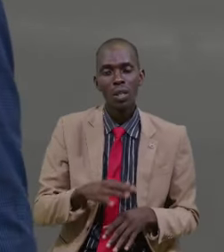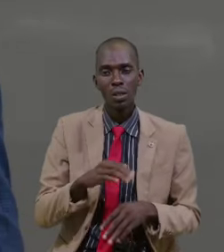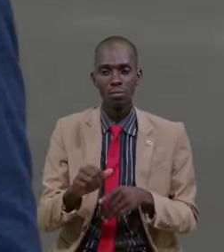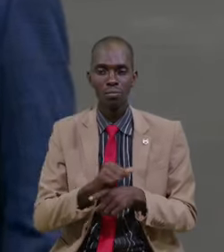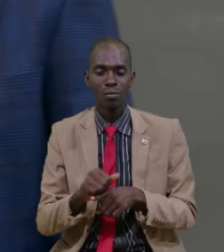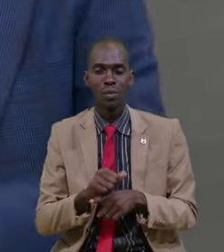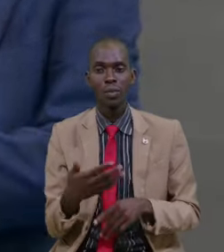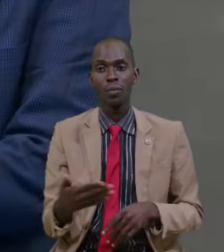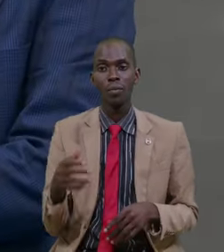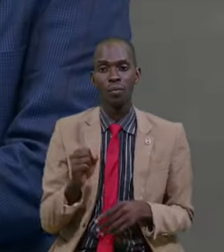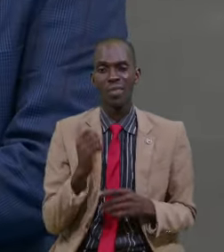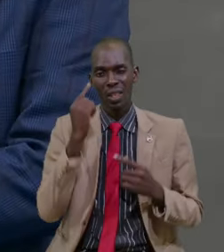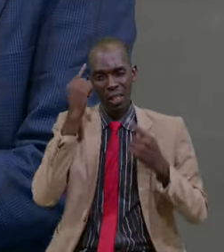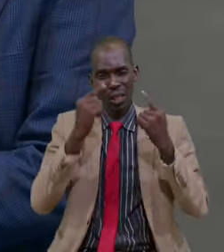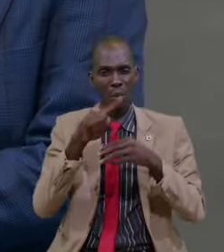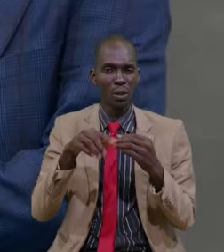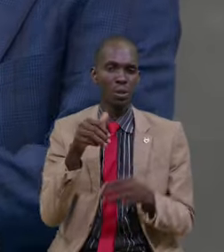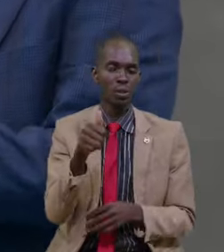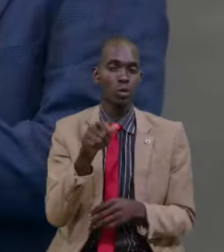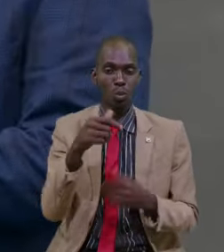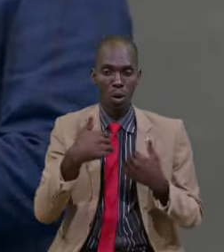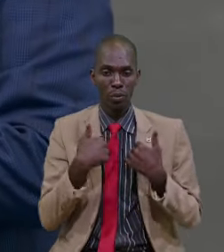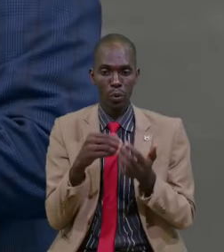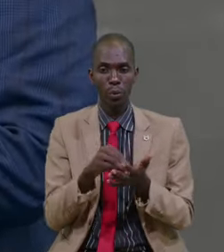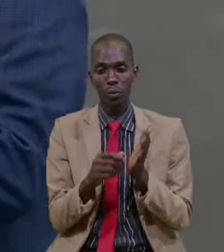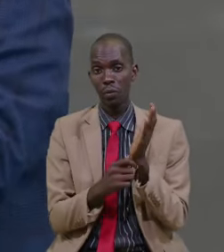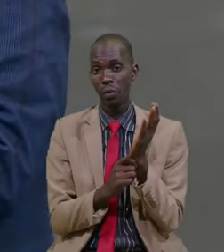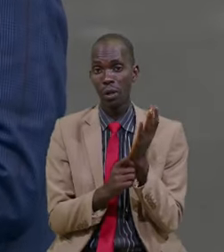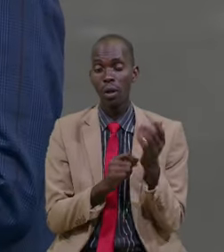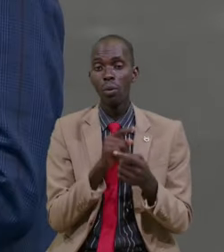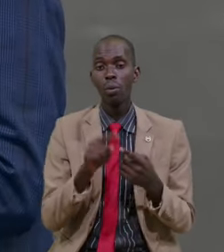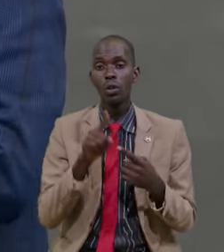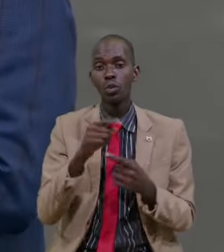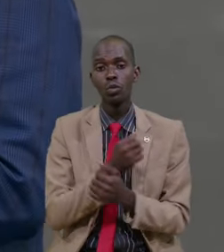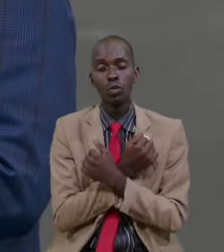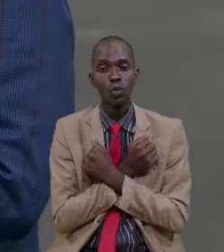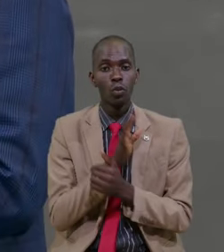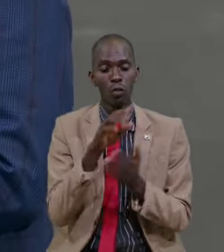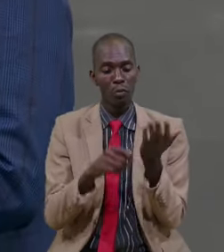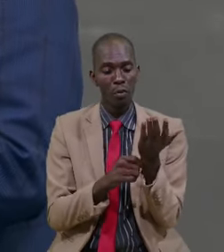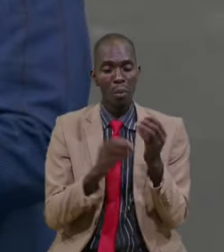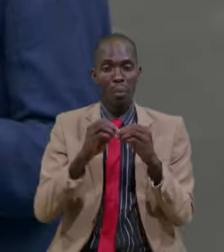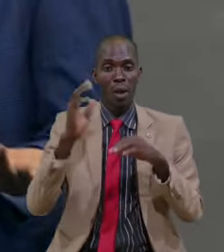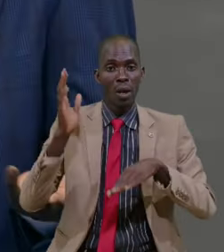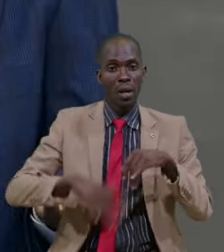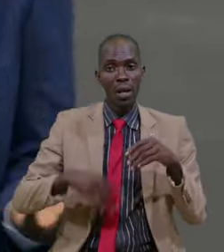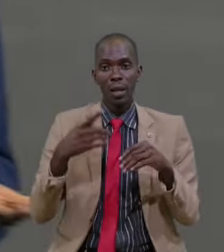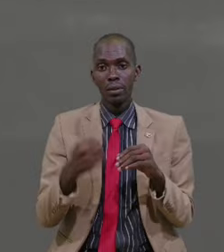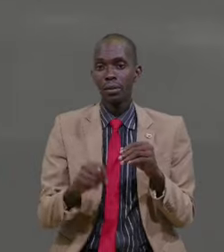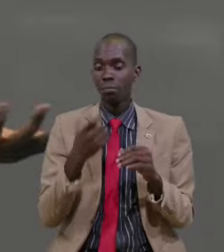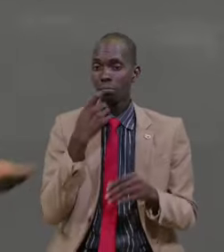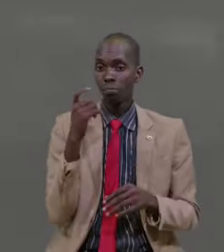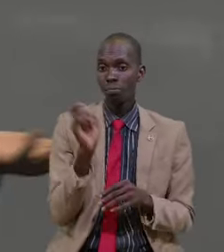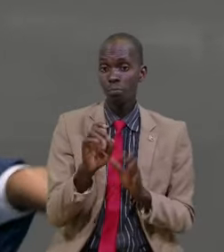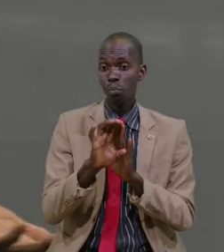about yourself. You are flesh. And when you love your flesh more than the commandment of God, when you love